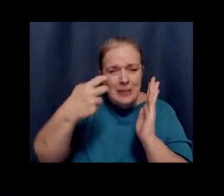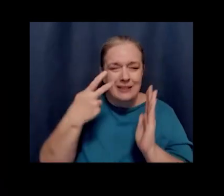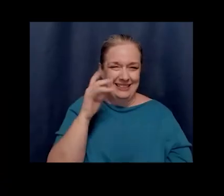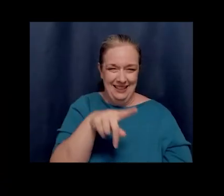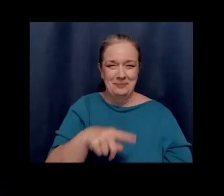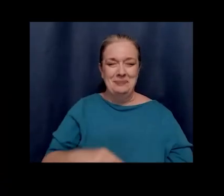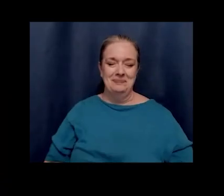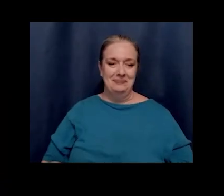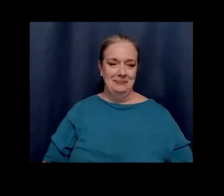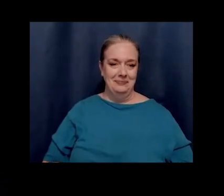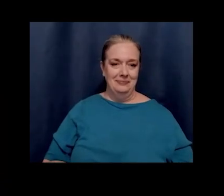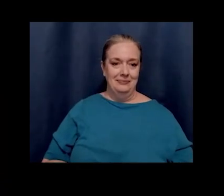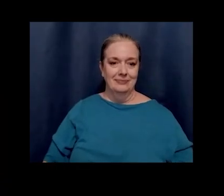away.